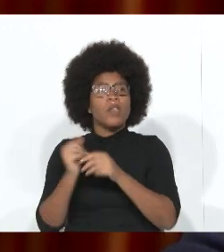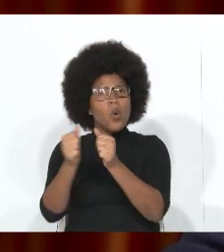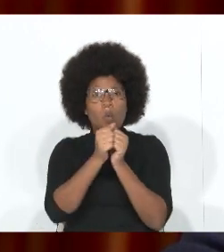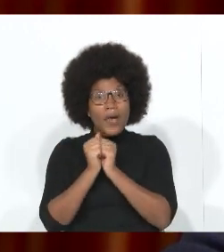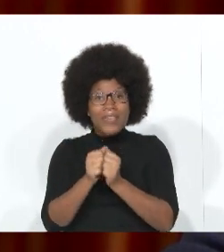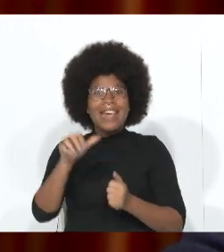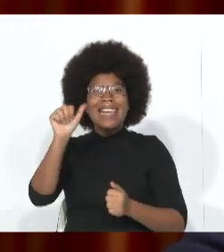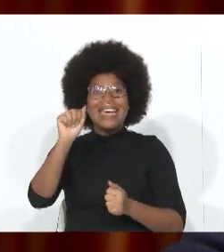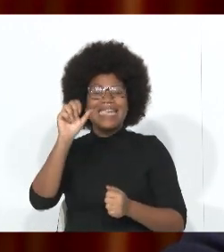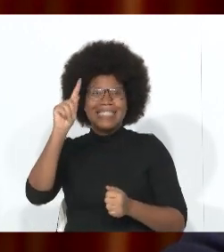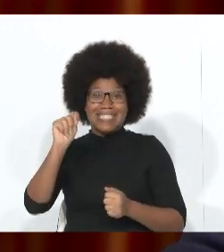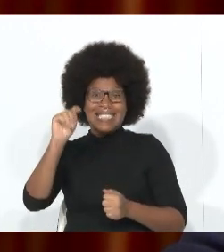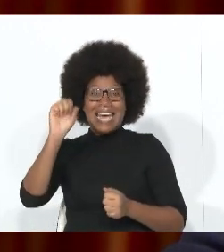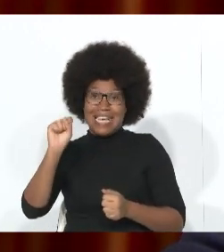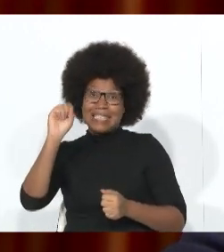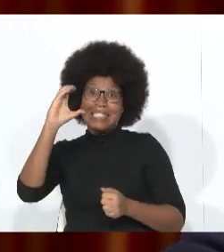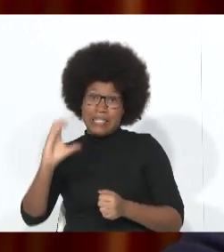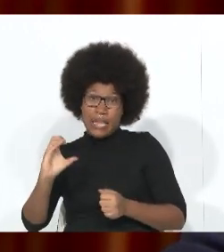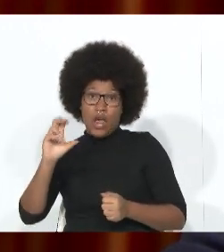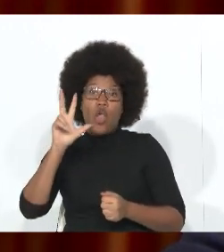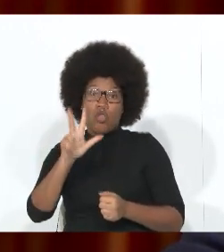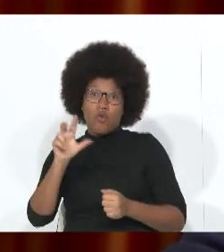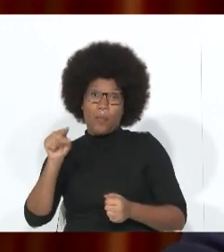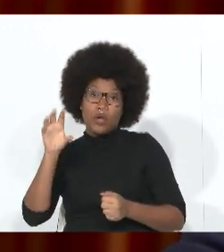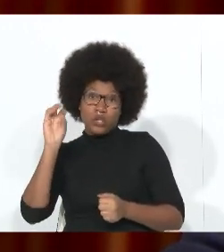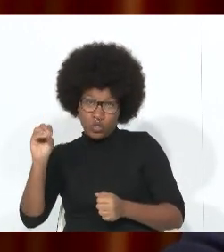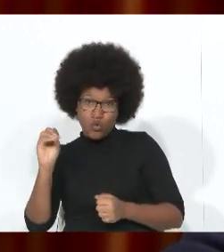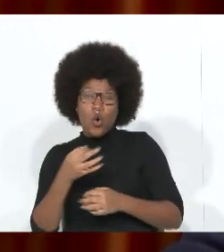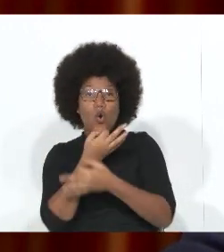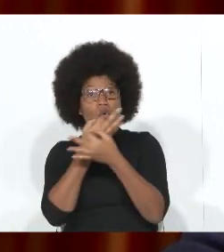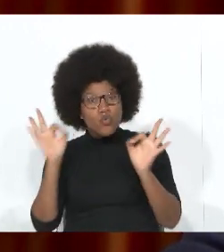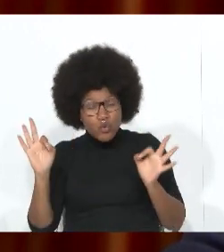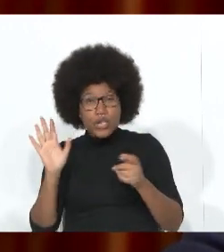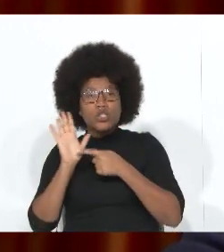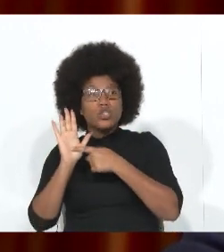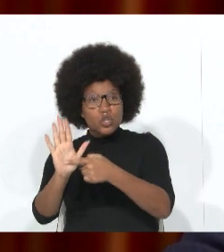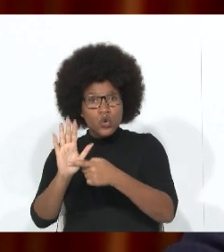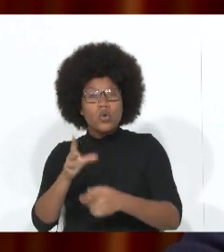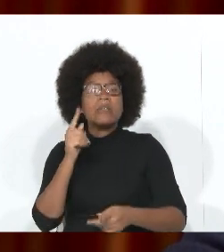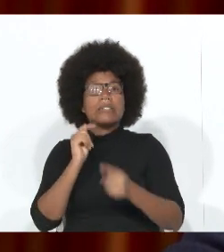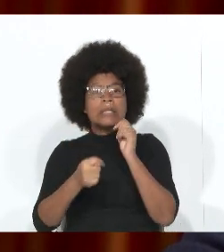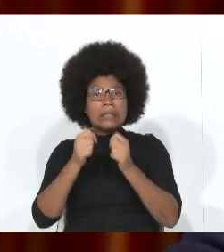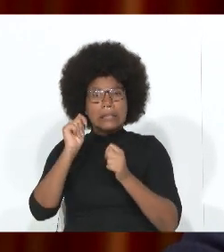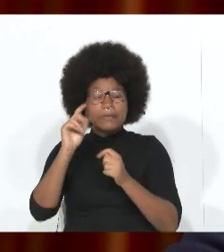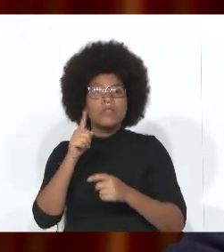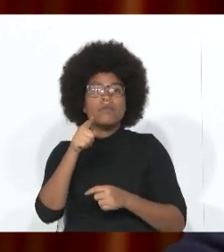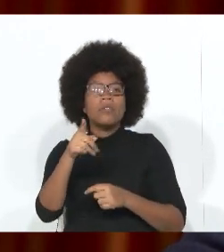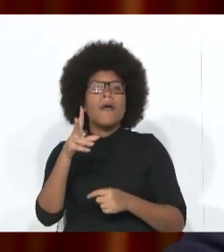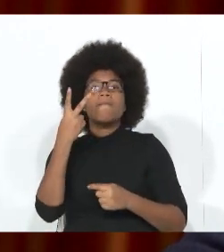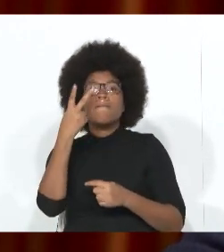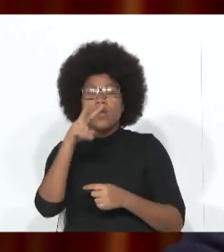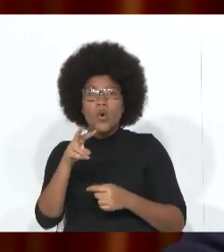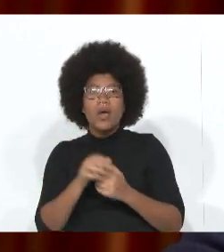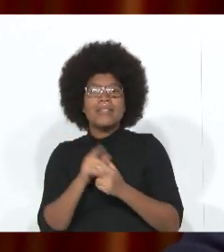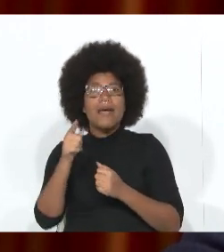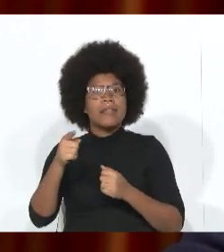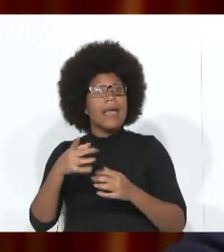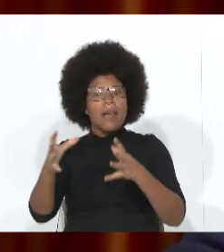ATSC 3.0, free-to-air television viewers will receive enhanced quality service and